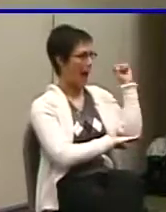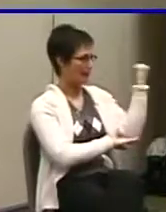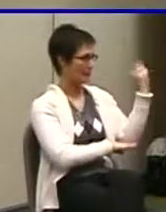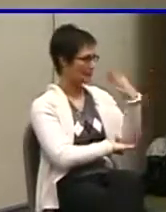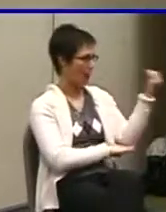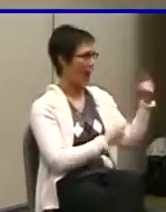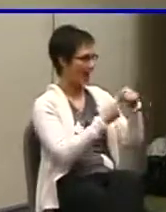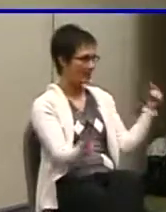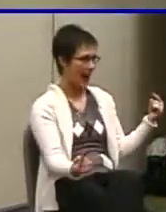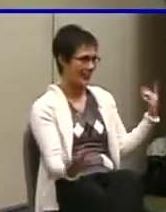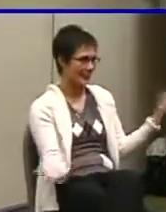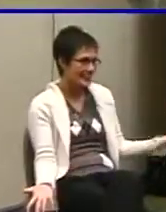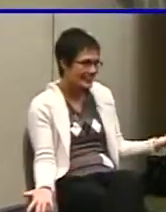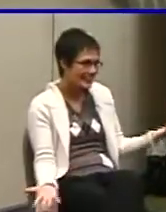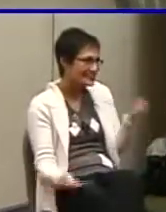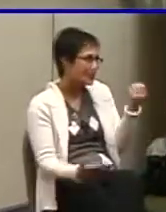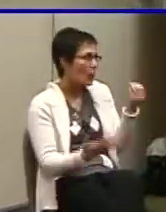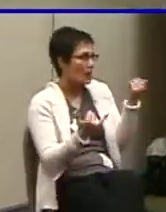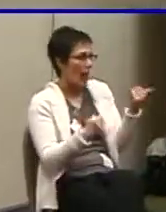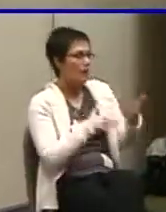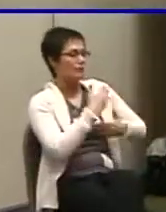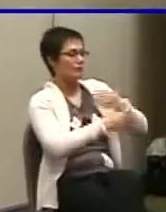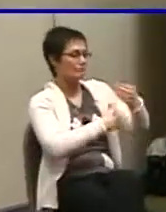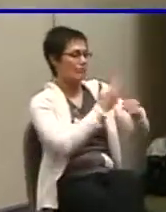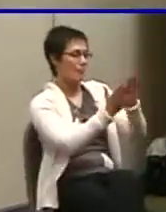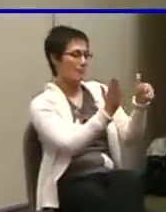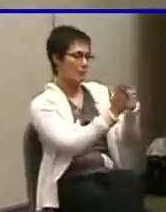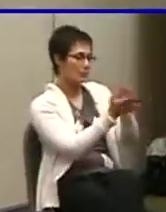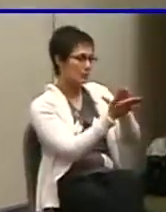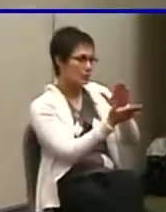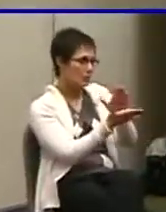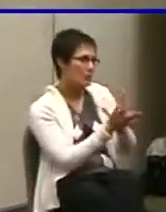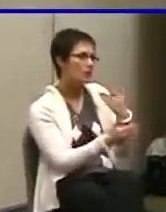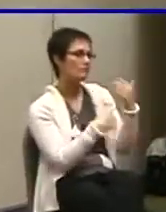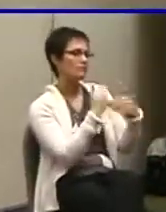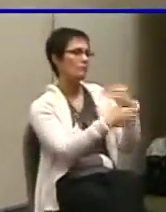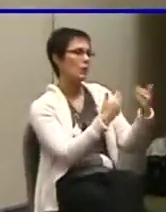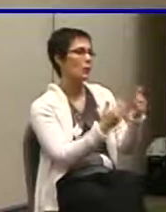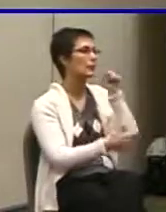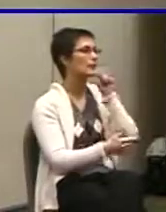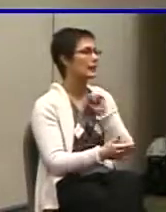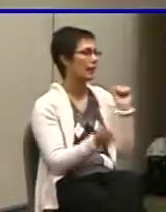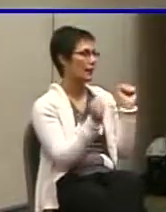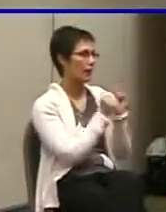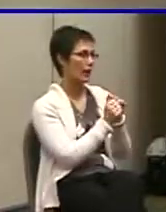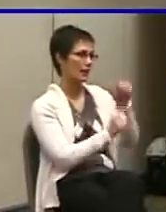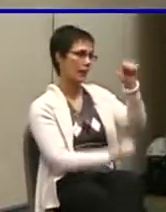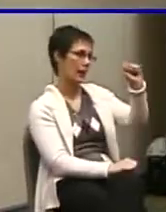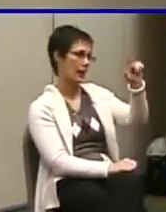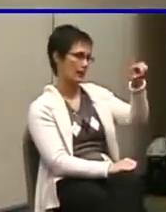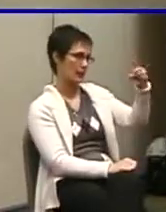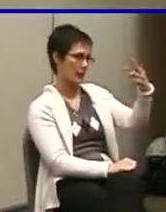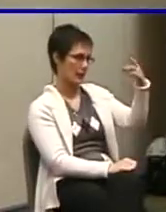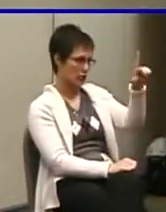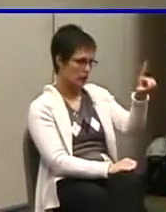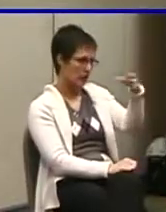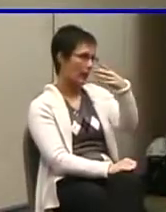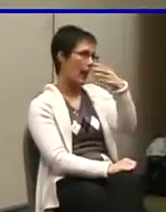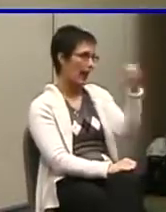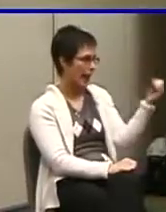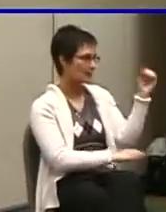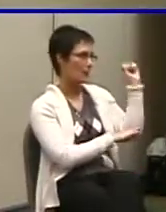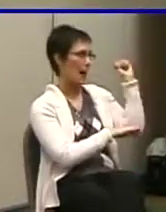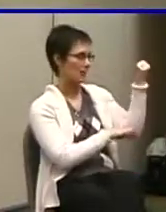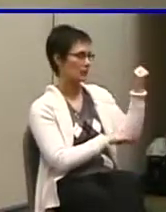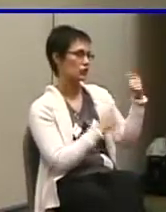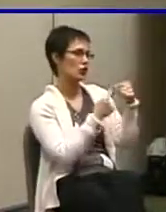get older and move towards middle school, now they've got, now they're not just dealing with ADHD, now we're also dealing sometimes with some oppositional defiant kinds of things